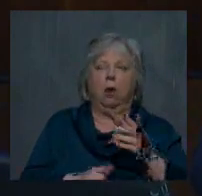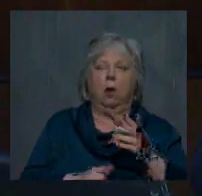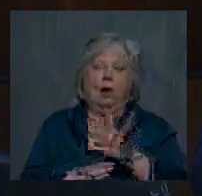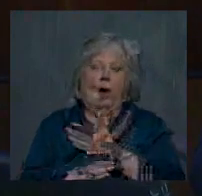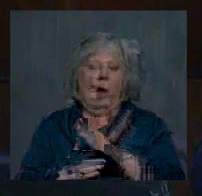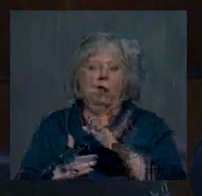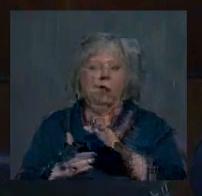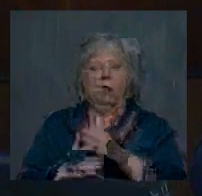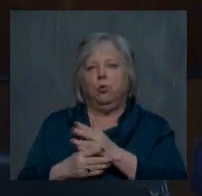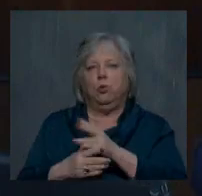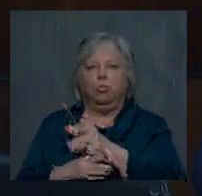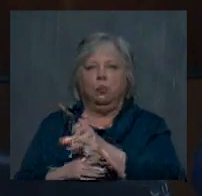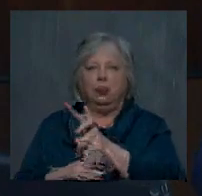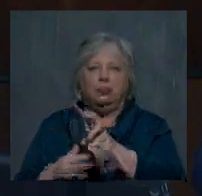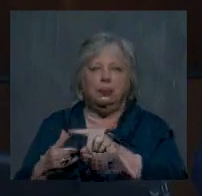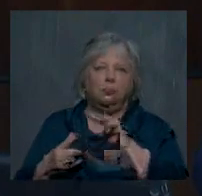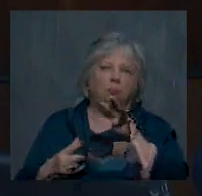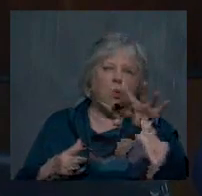130